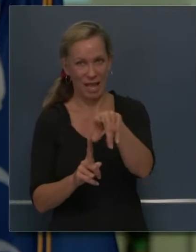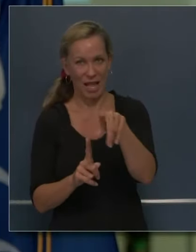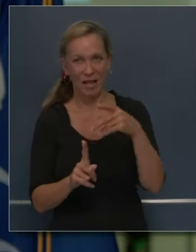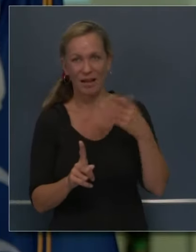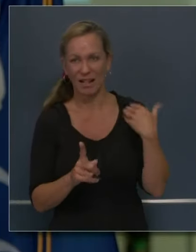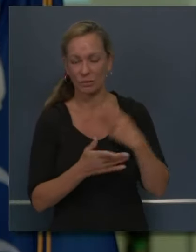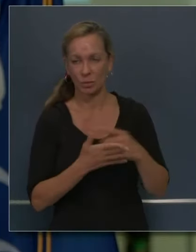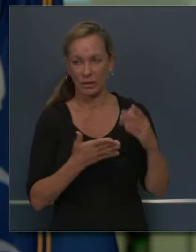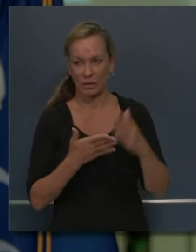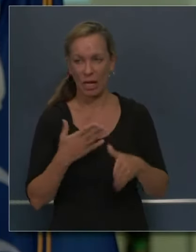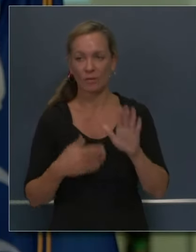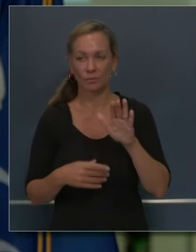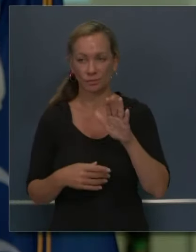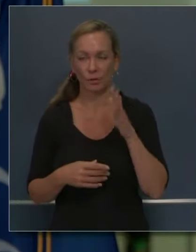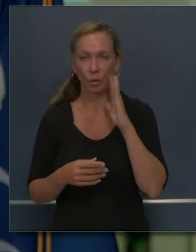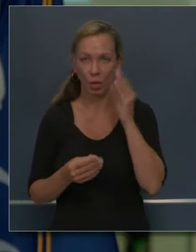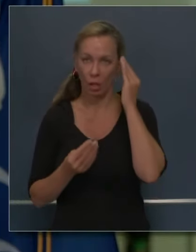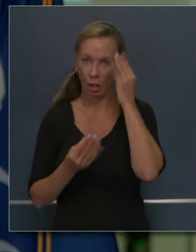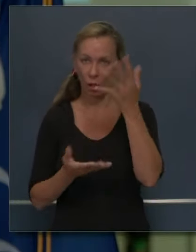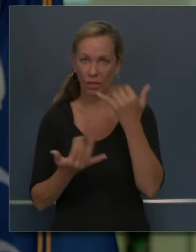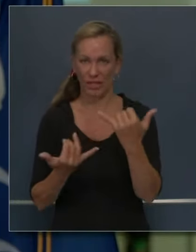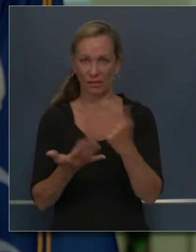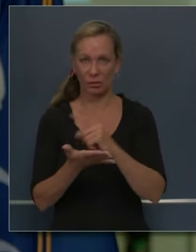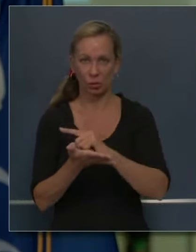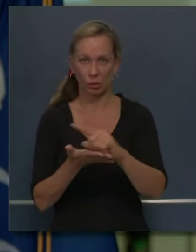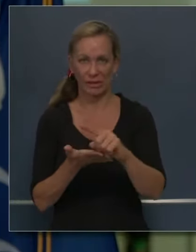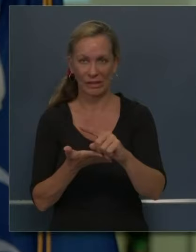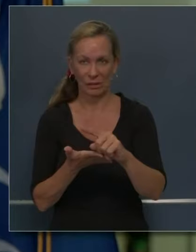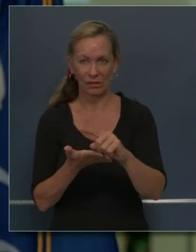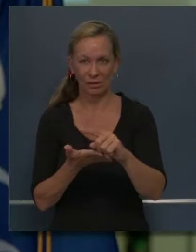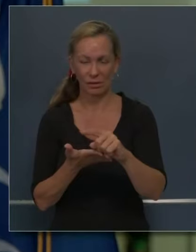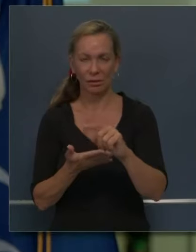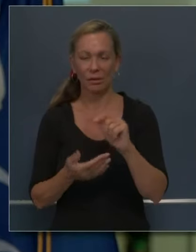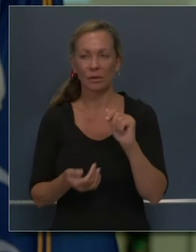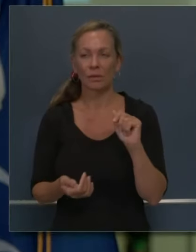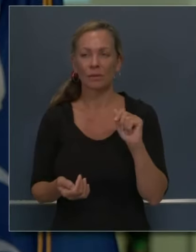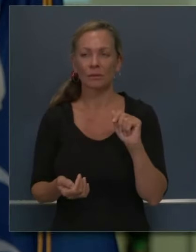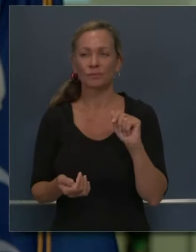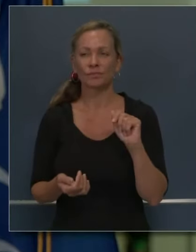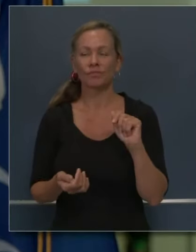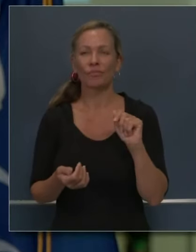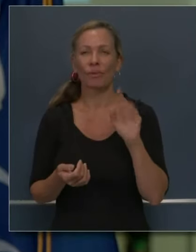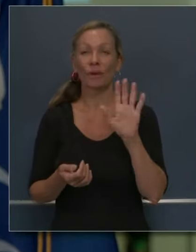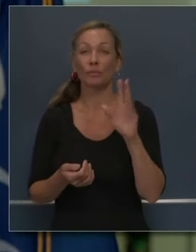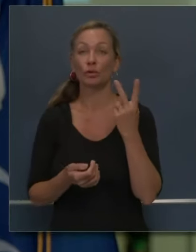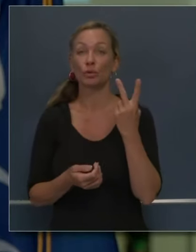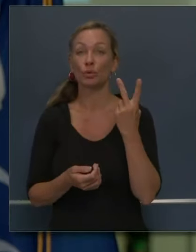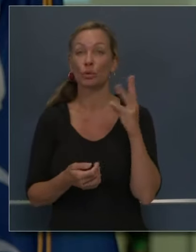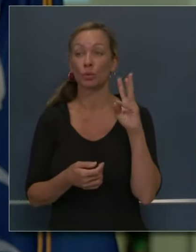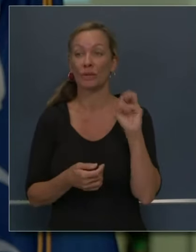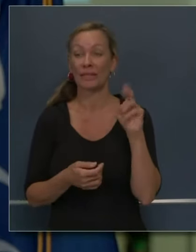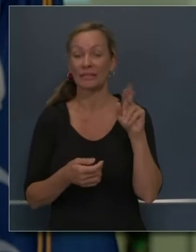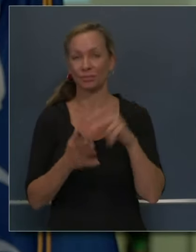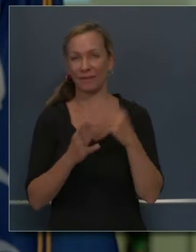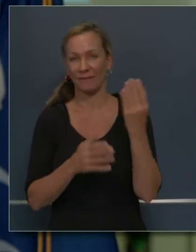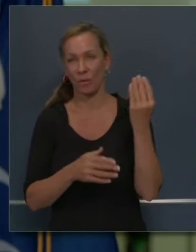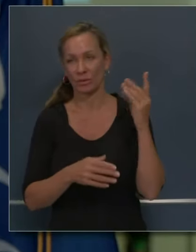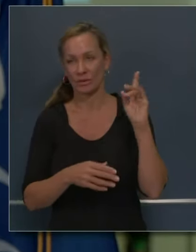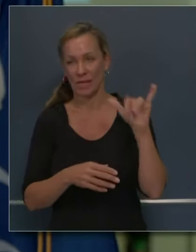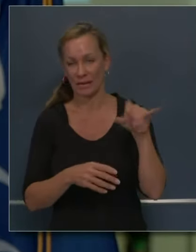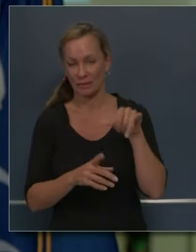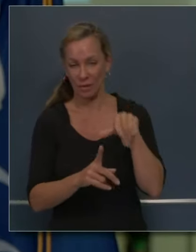fundamental fact. There has to be a 14-day period between the application, implementation of not only schools,